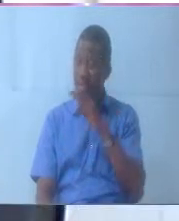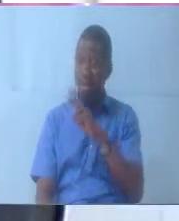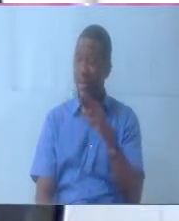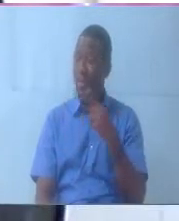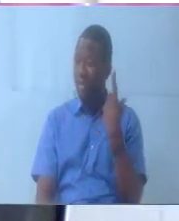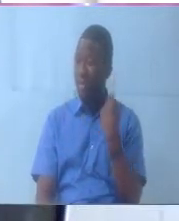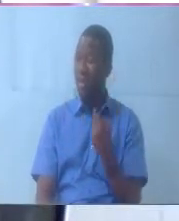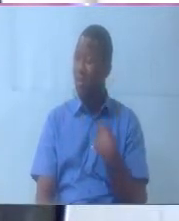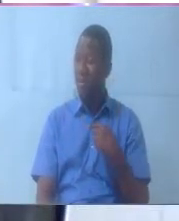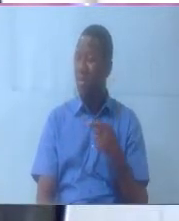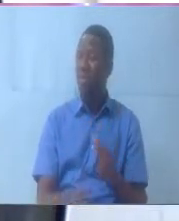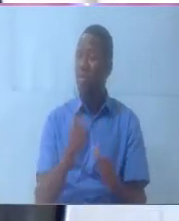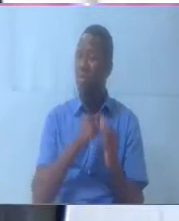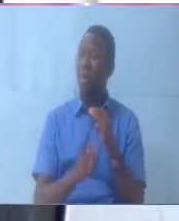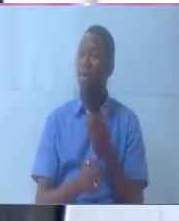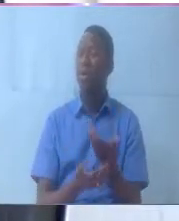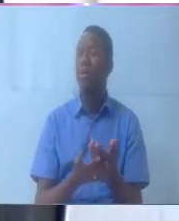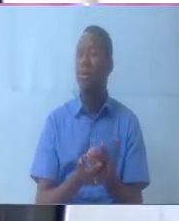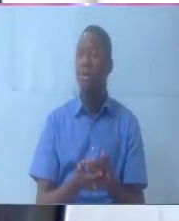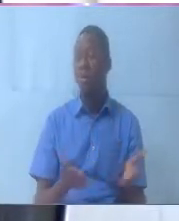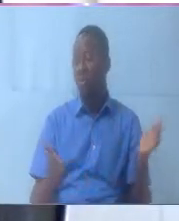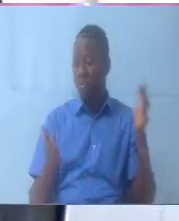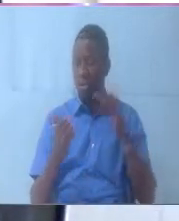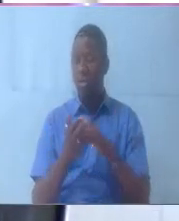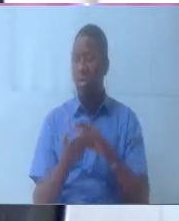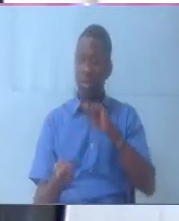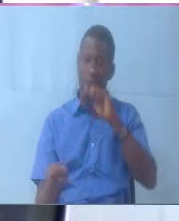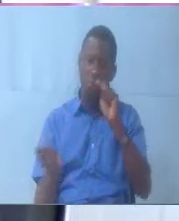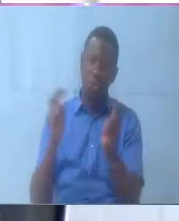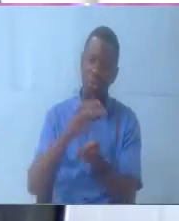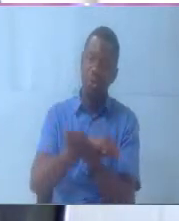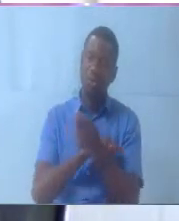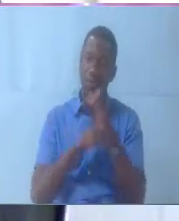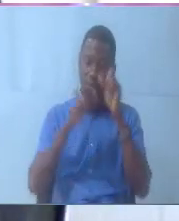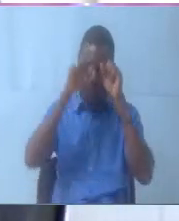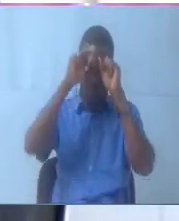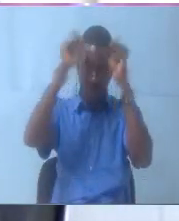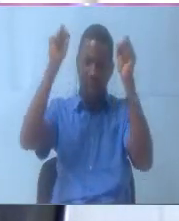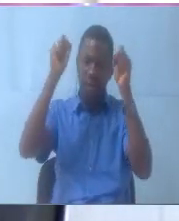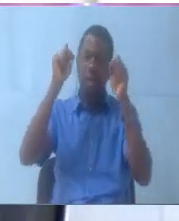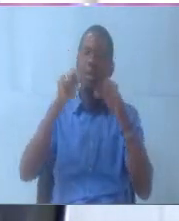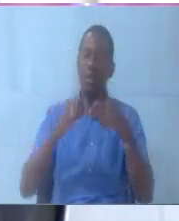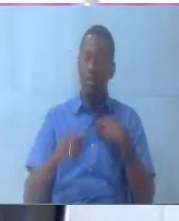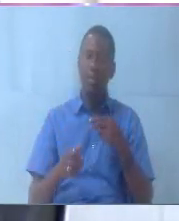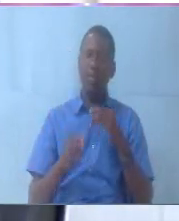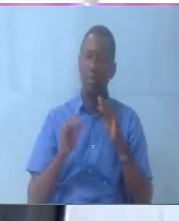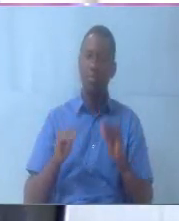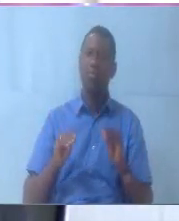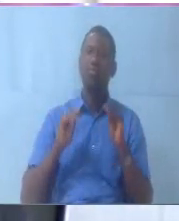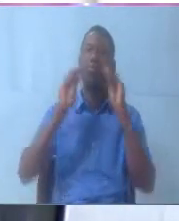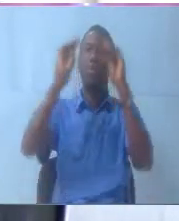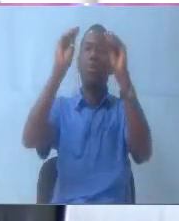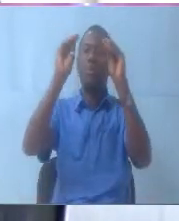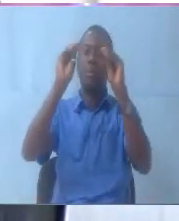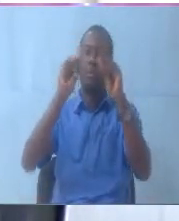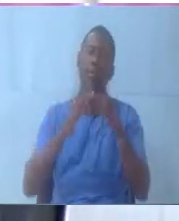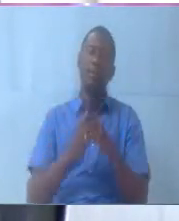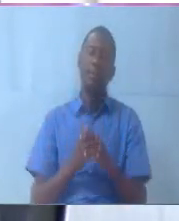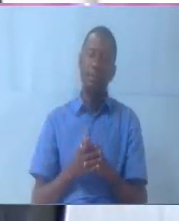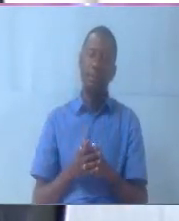government. Hanu fo man sakunda falinda tumomen. Then I was elevated. Utumole na palaso nata lafa. Yes.